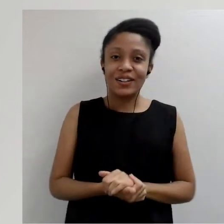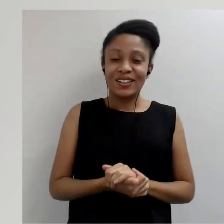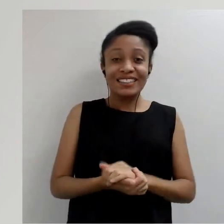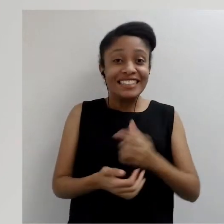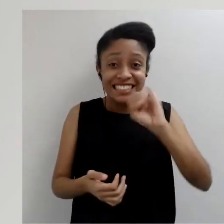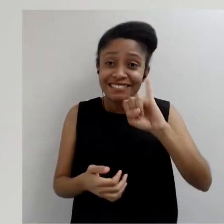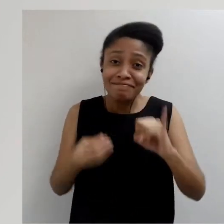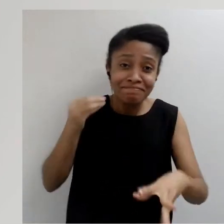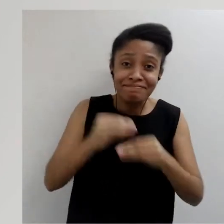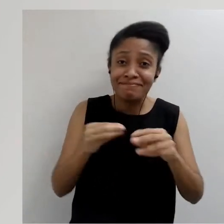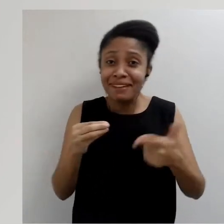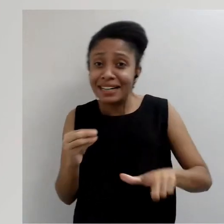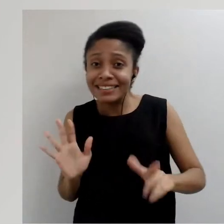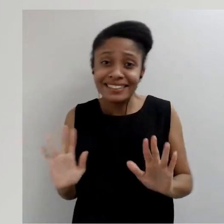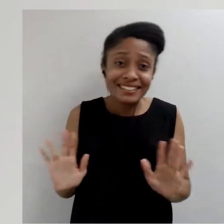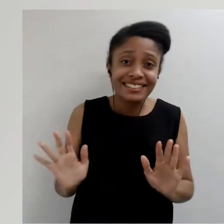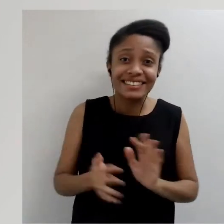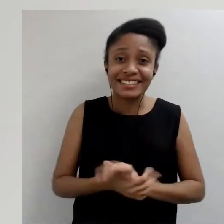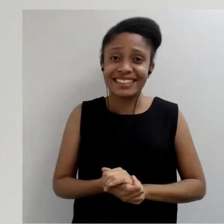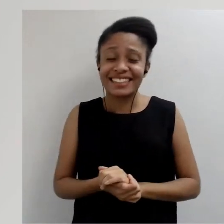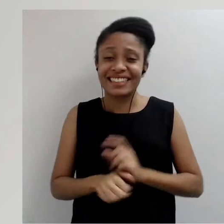So thank you very much.